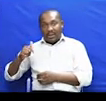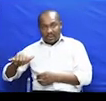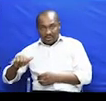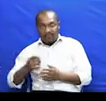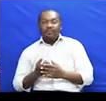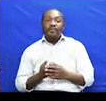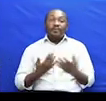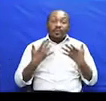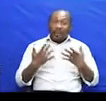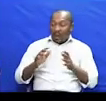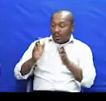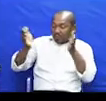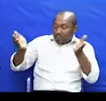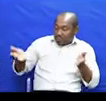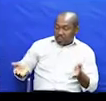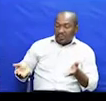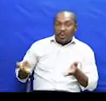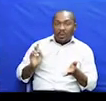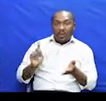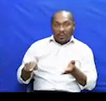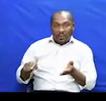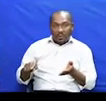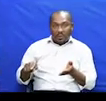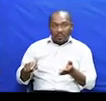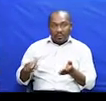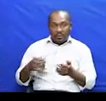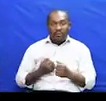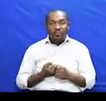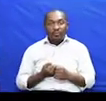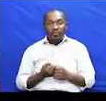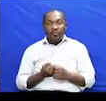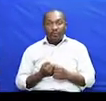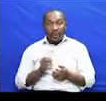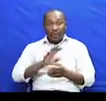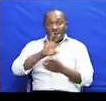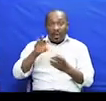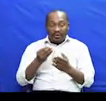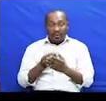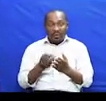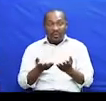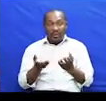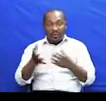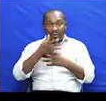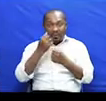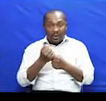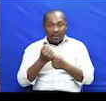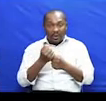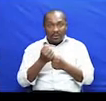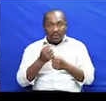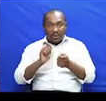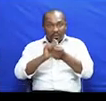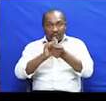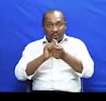So now you have everything. What you're supposed to do is to plug the number. You have everything. What you're supposed to do is to plug the